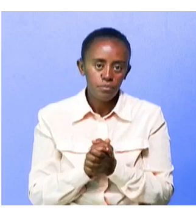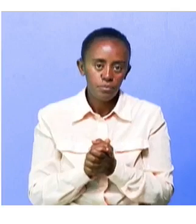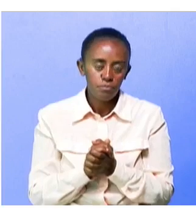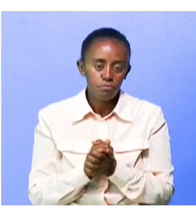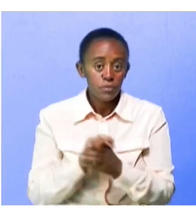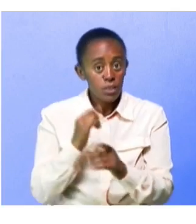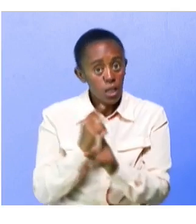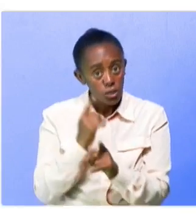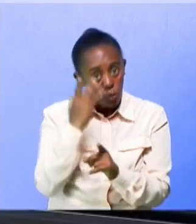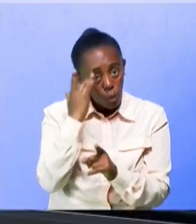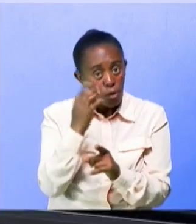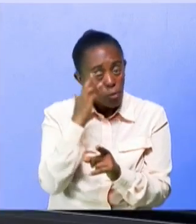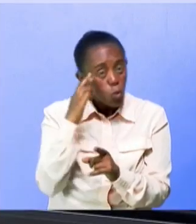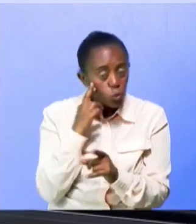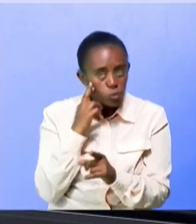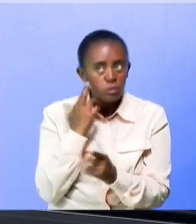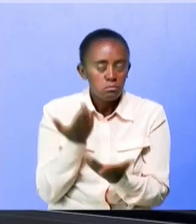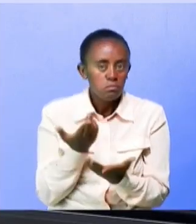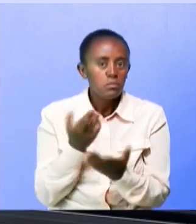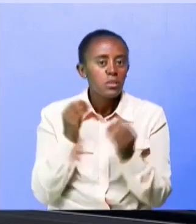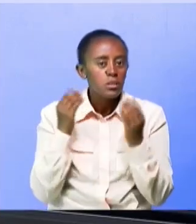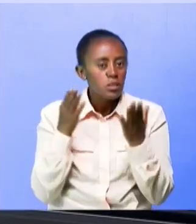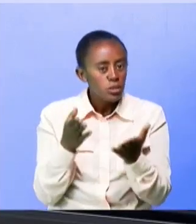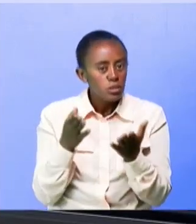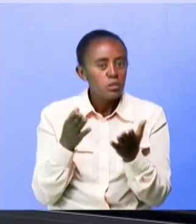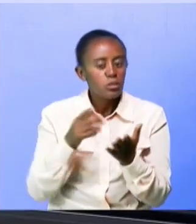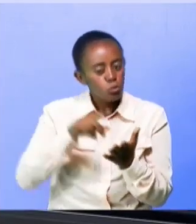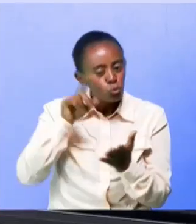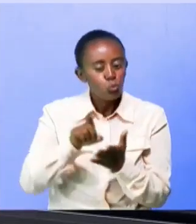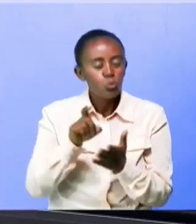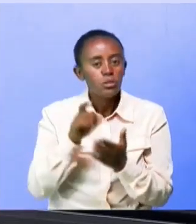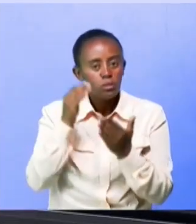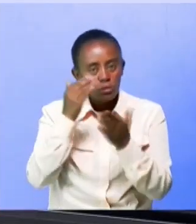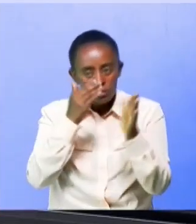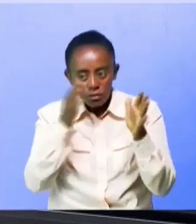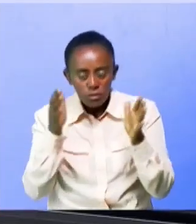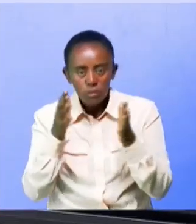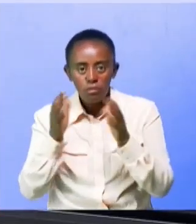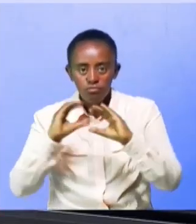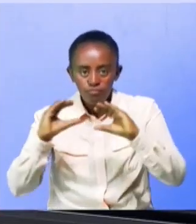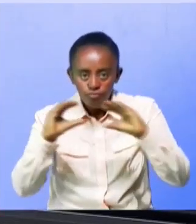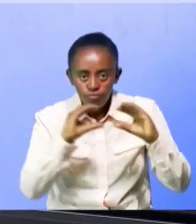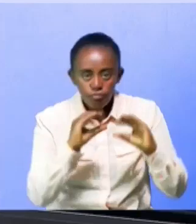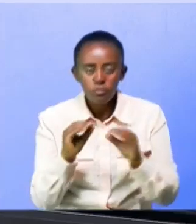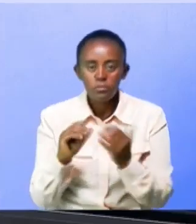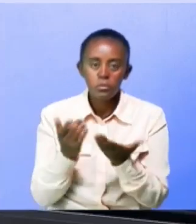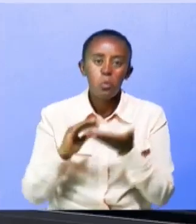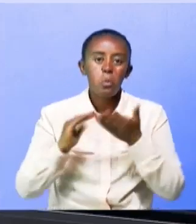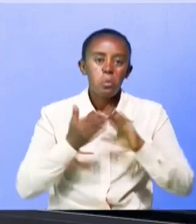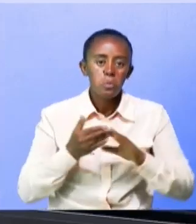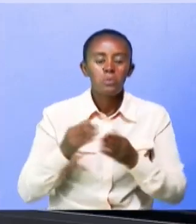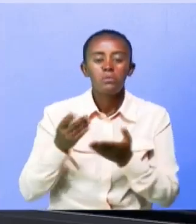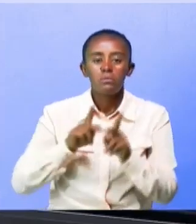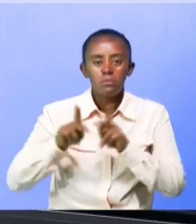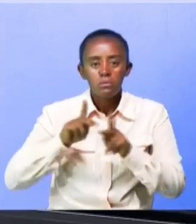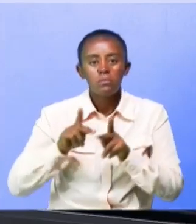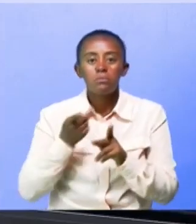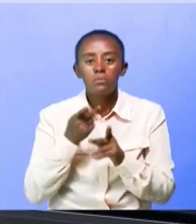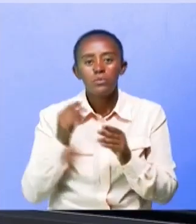That is why, because the teachers should aware the community about gender